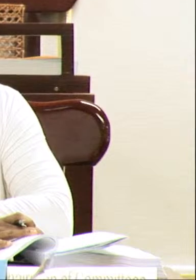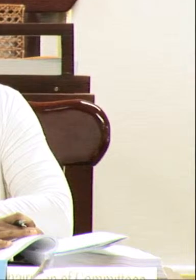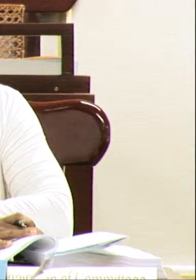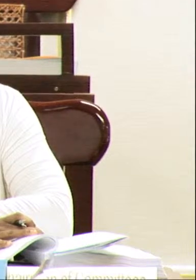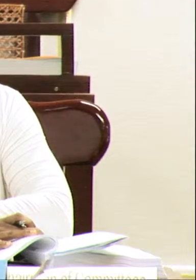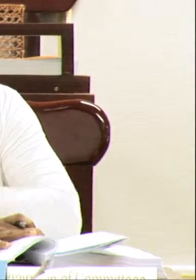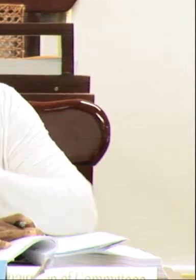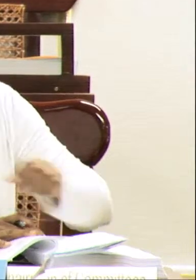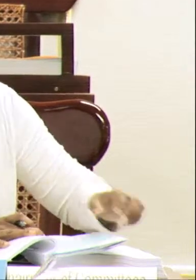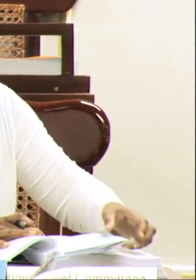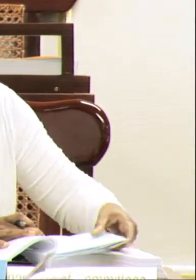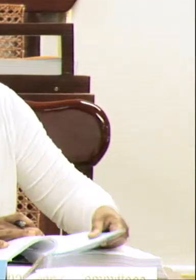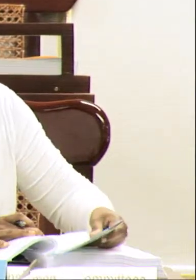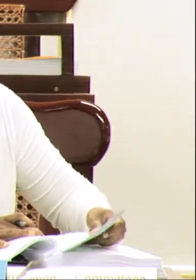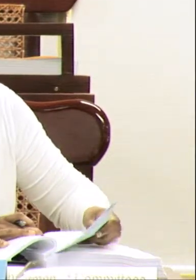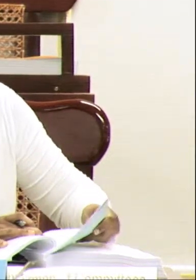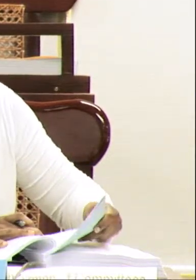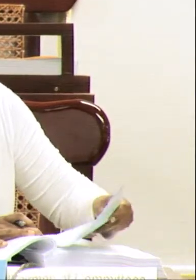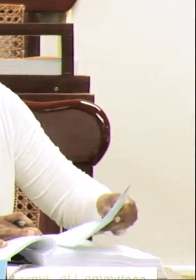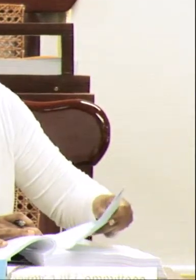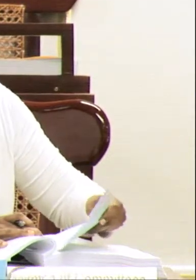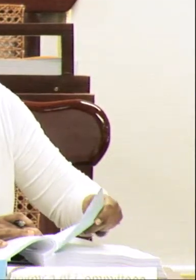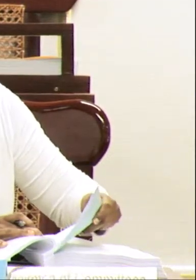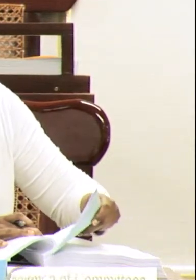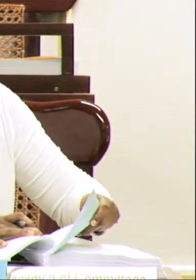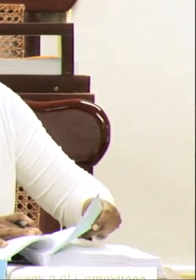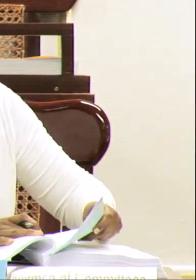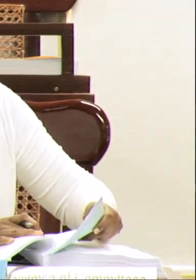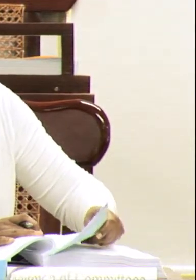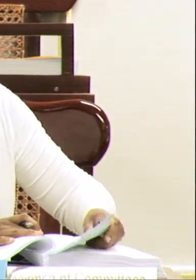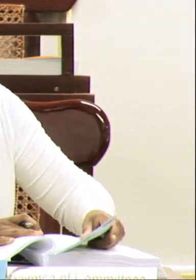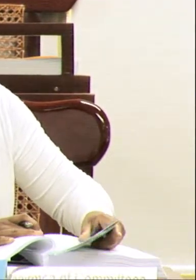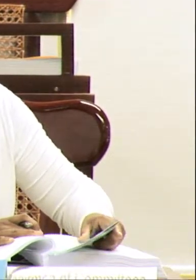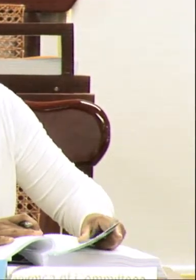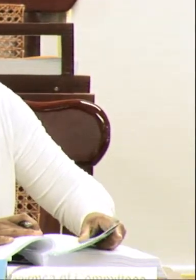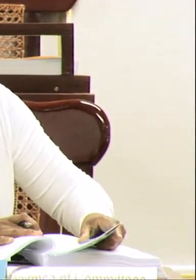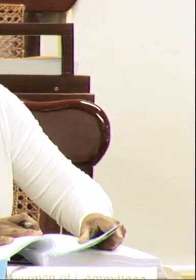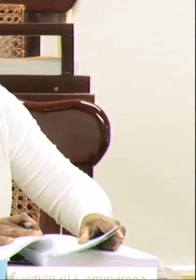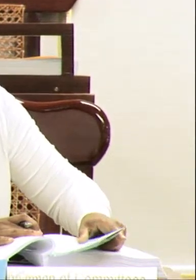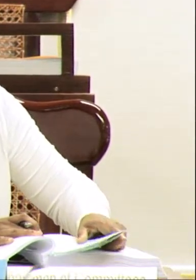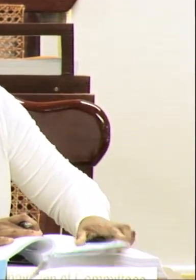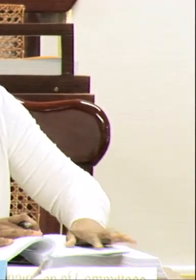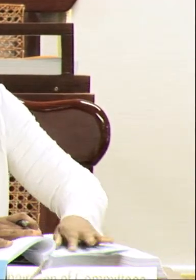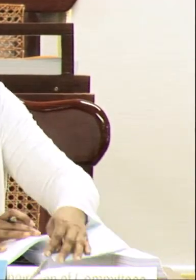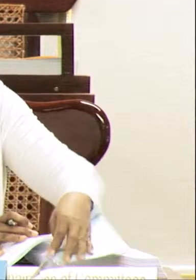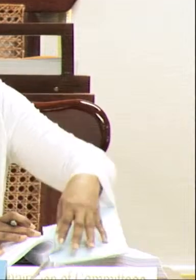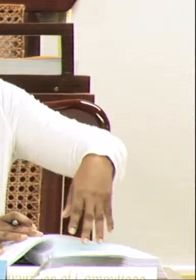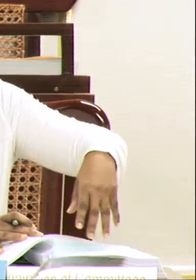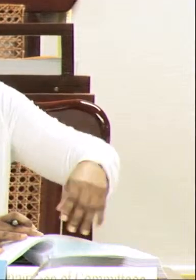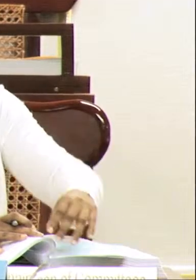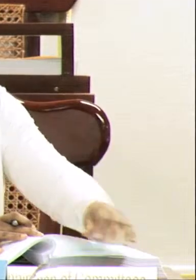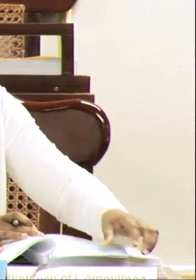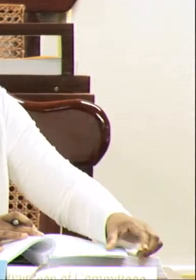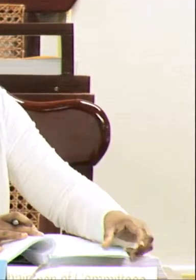I could only repeat what the honourable honourable leader of the House would have